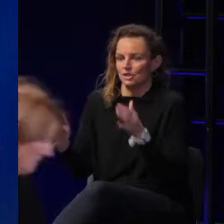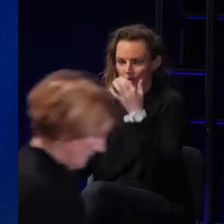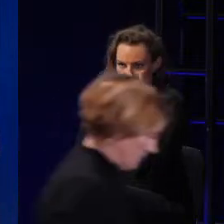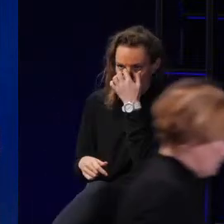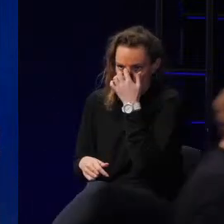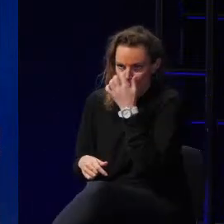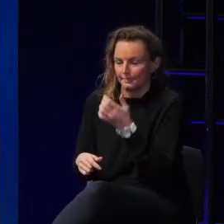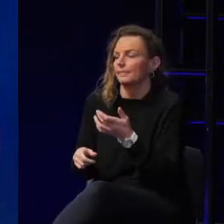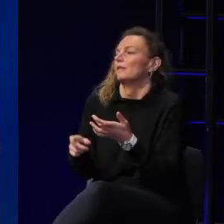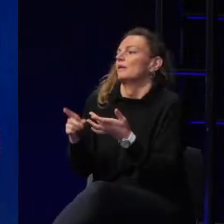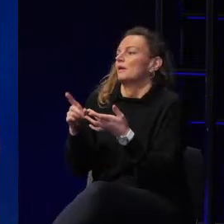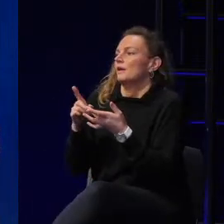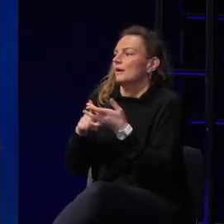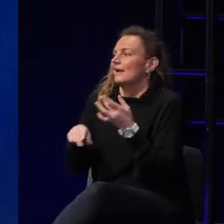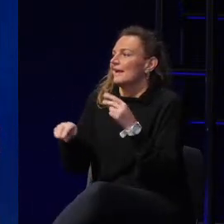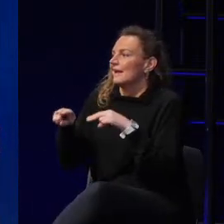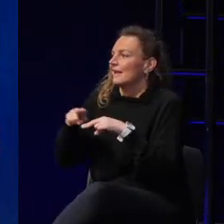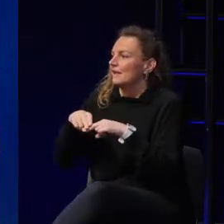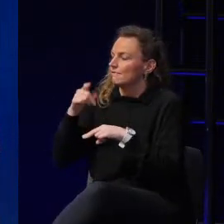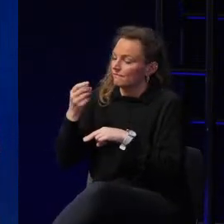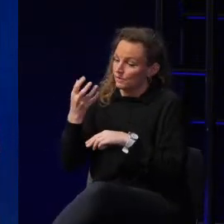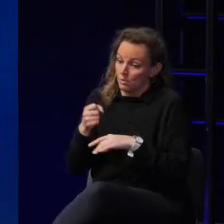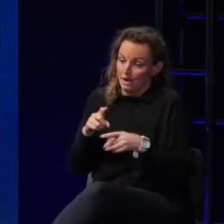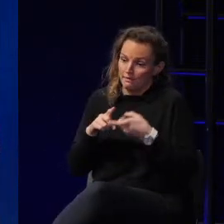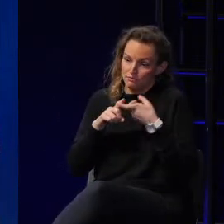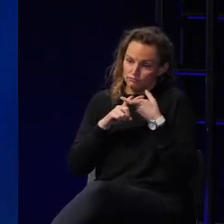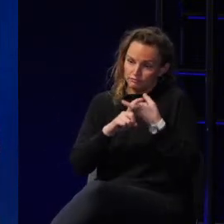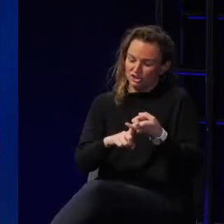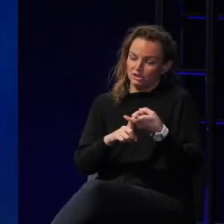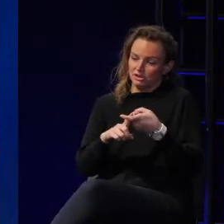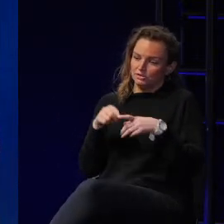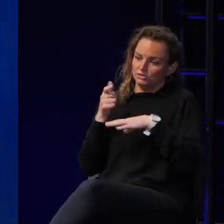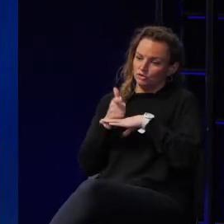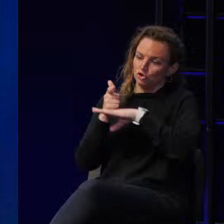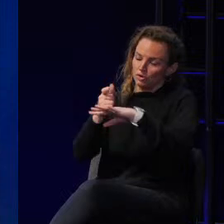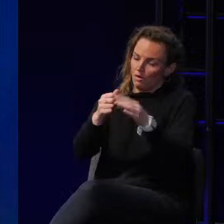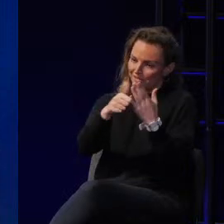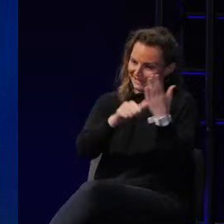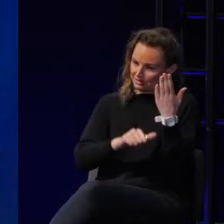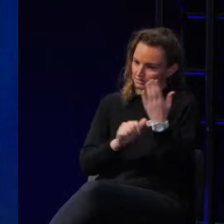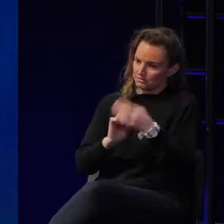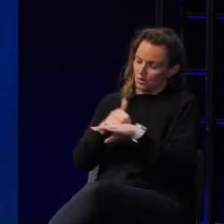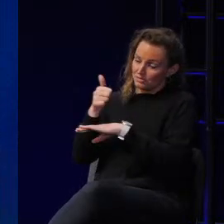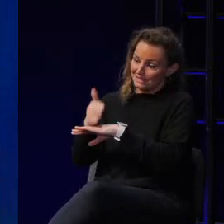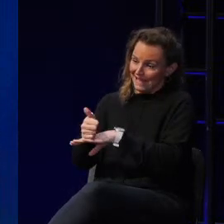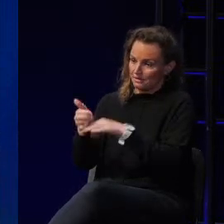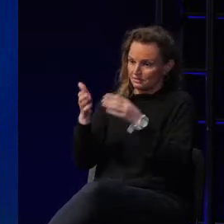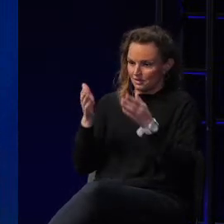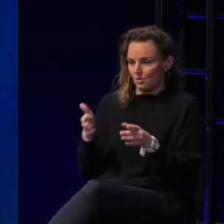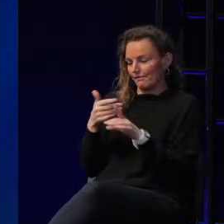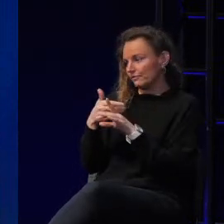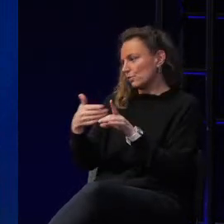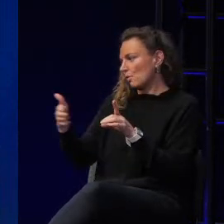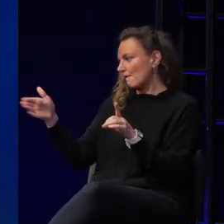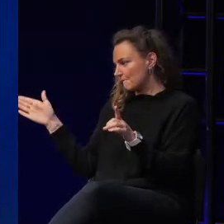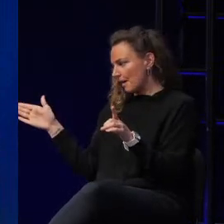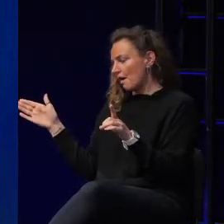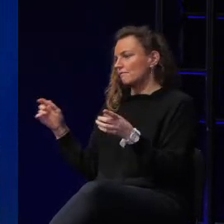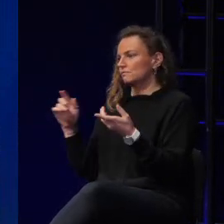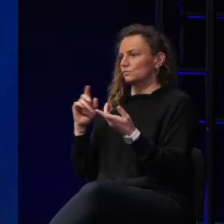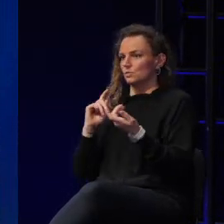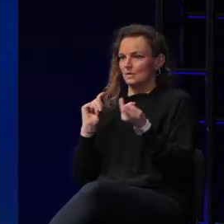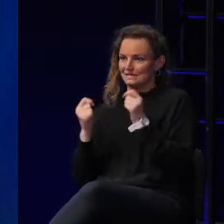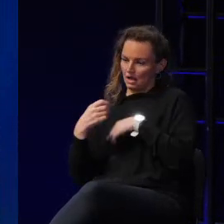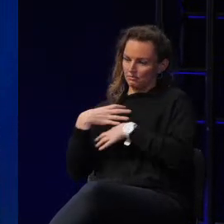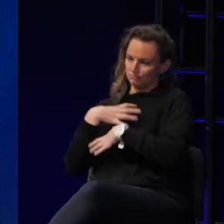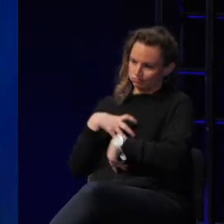with a kind of rigid shot list on set, and if you have to go off path to adapt to performance